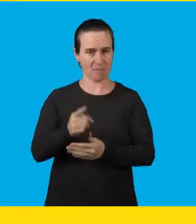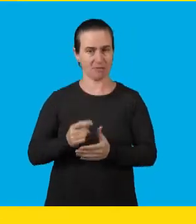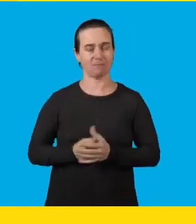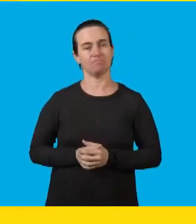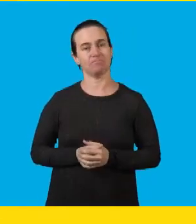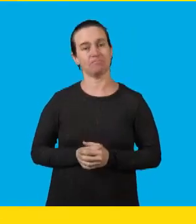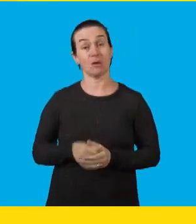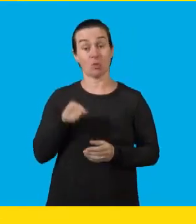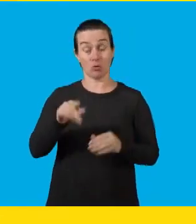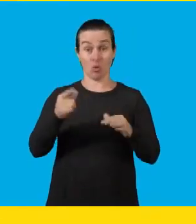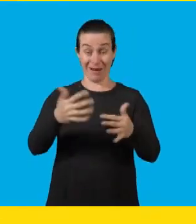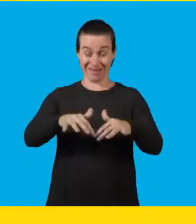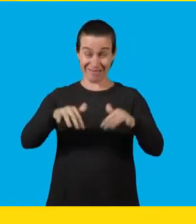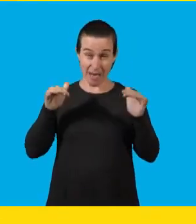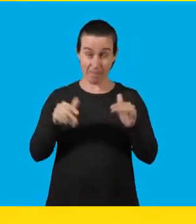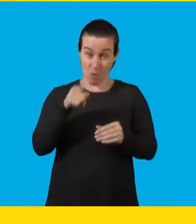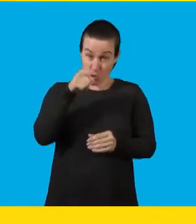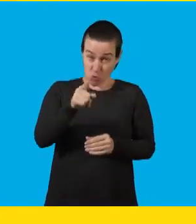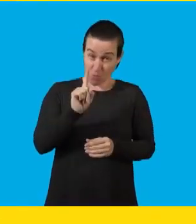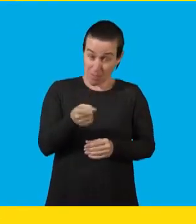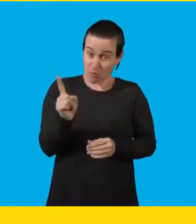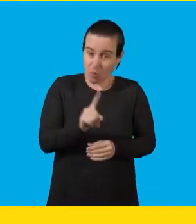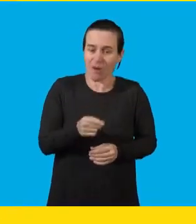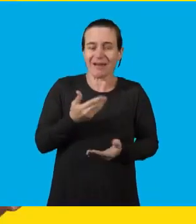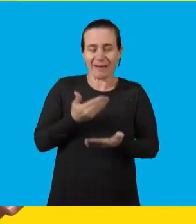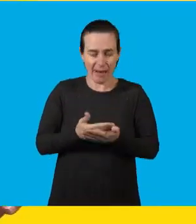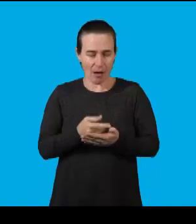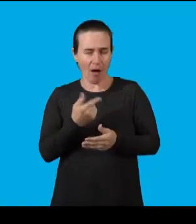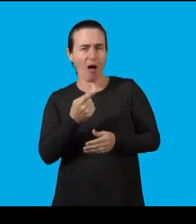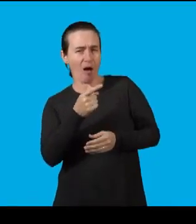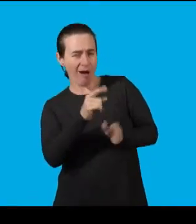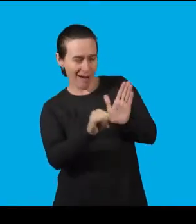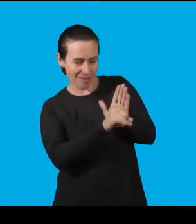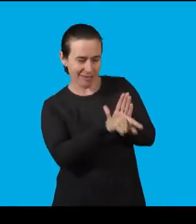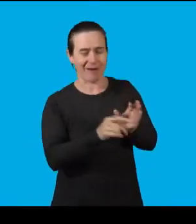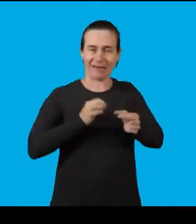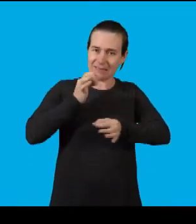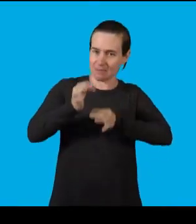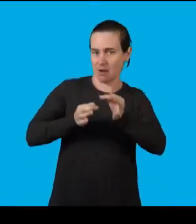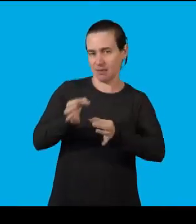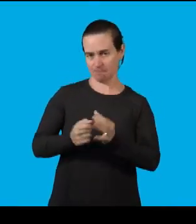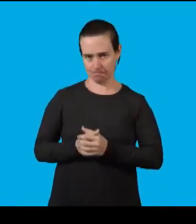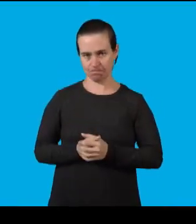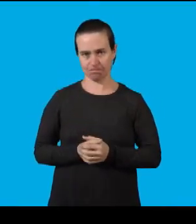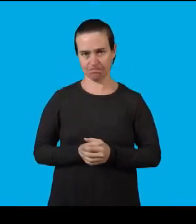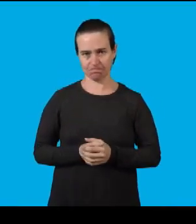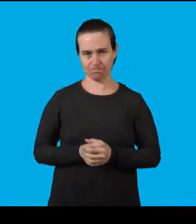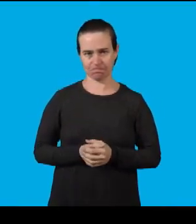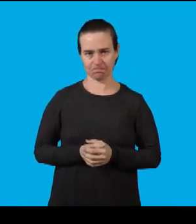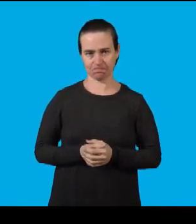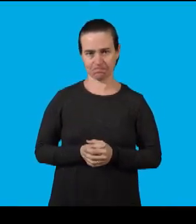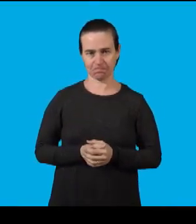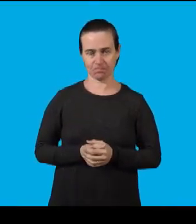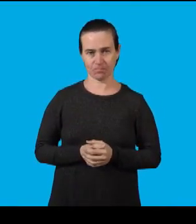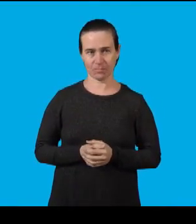then when it comes to the exam, you have to be able to recognize and explain those concepts. So